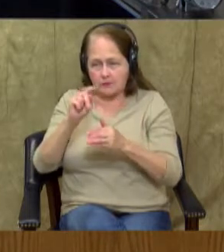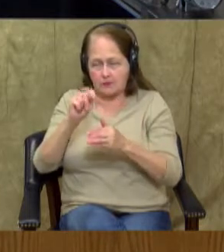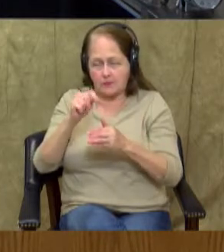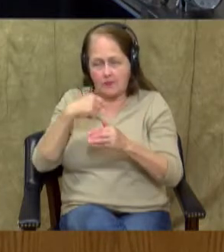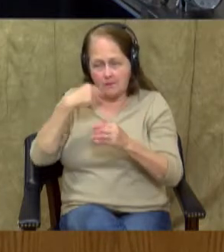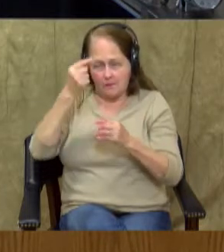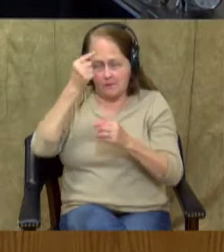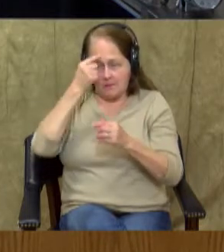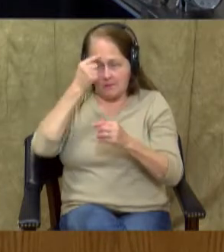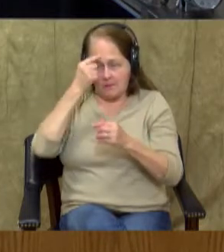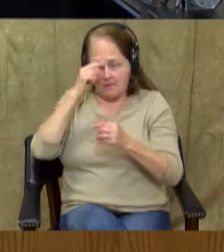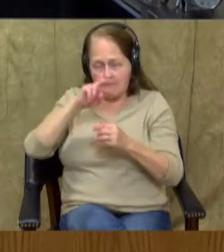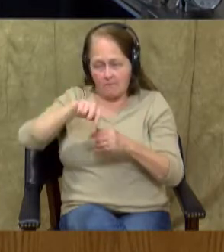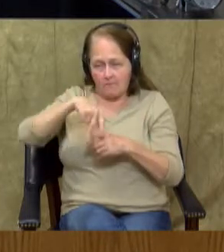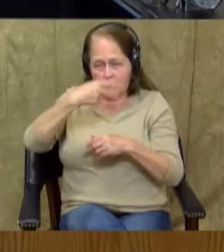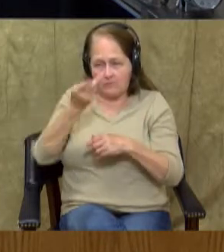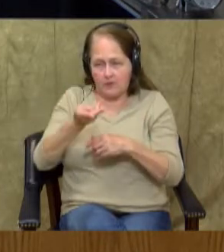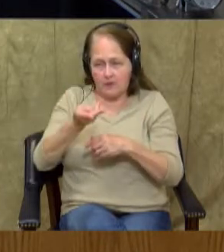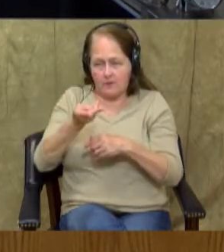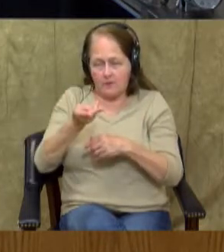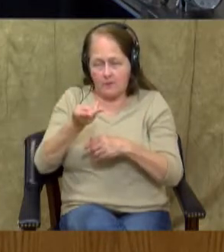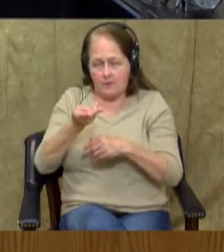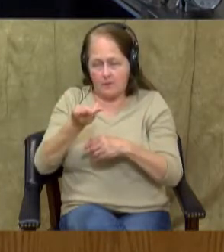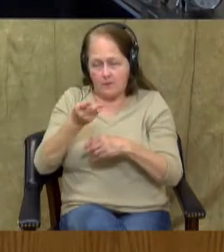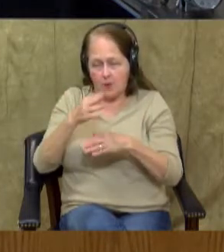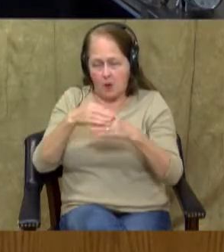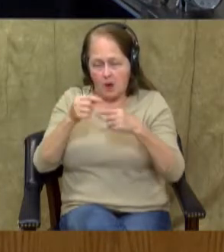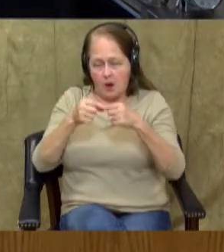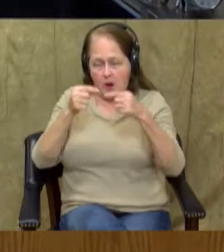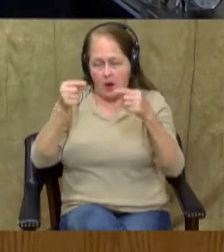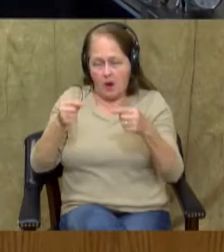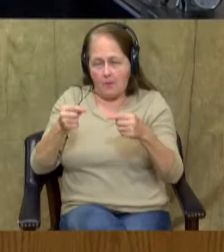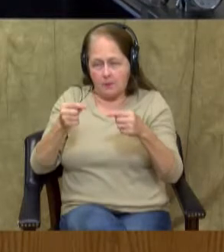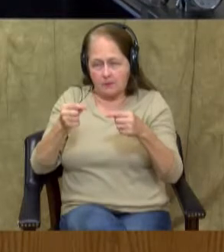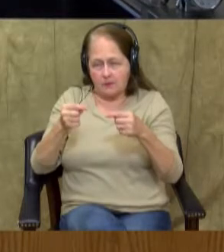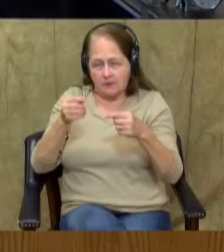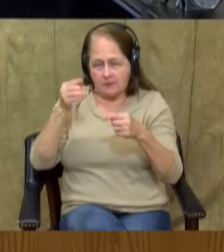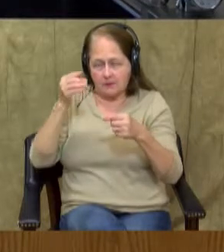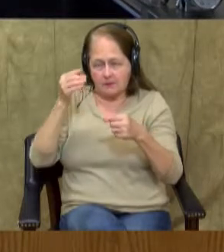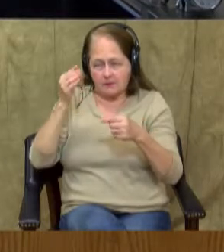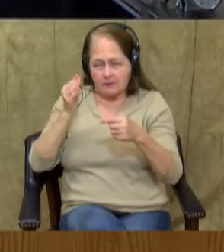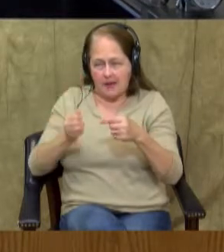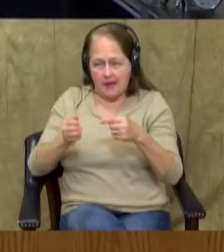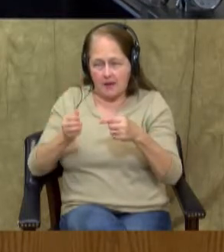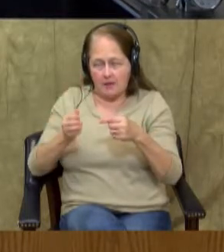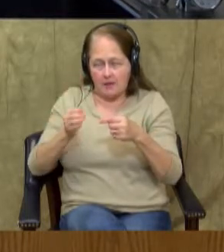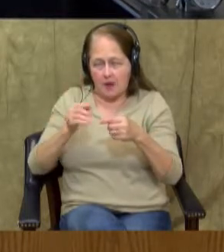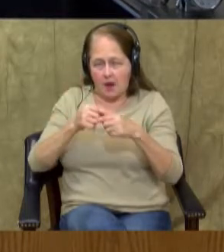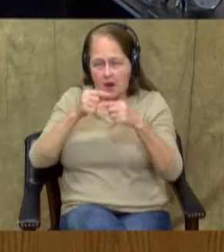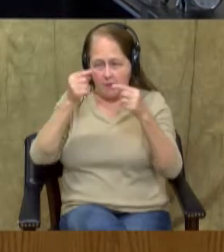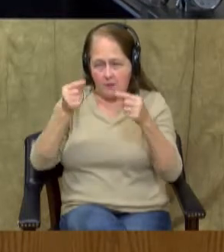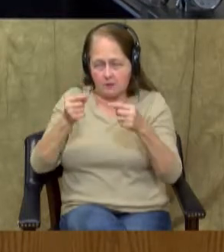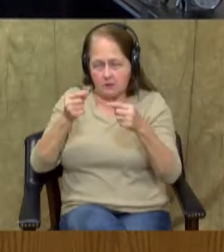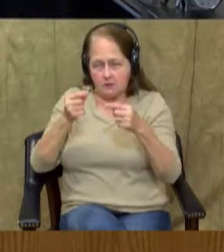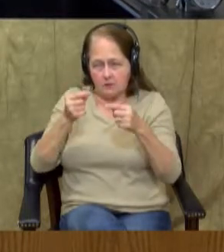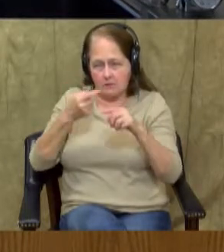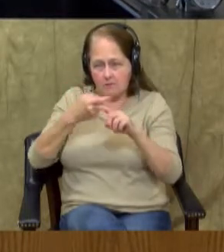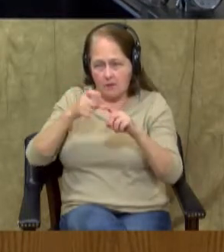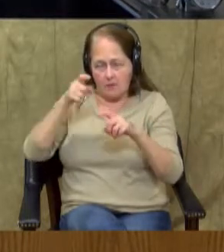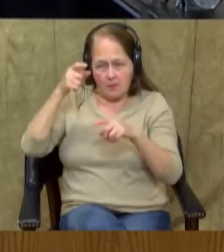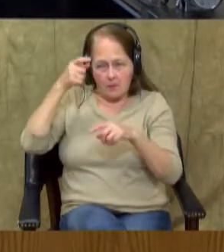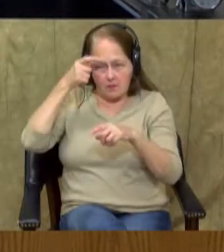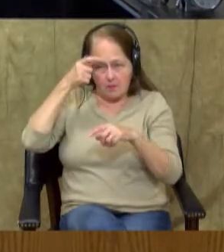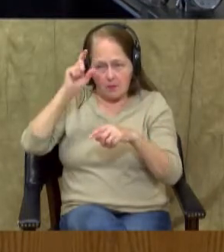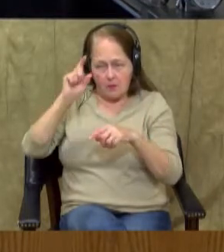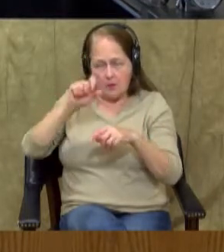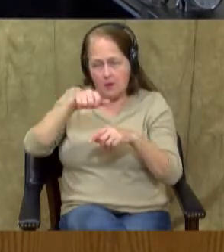saying, I think it's flipped because they're on opposite sides of the Earth, so it would be opposite sides of the moon.